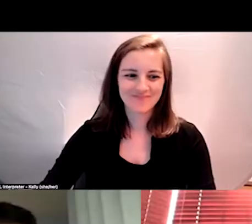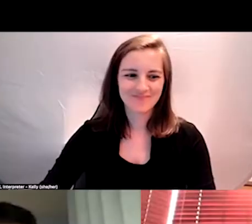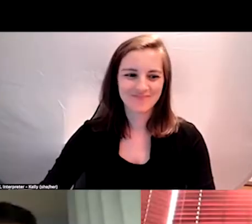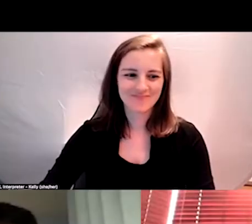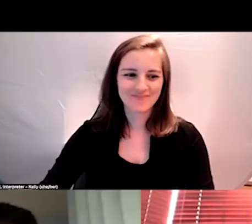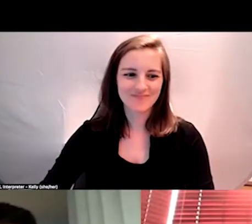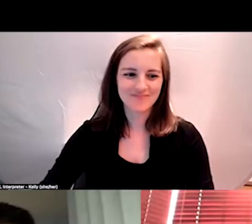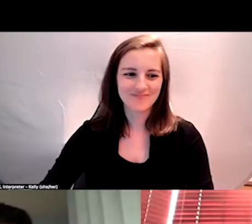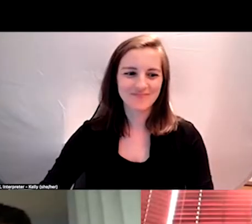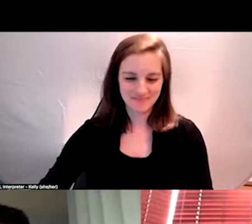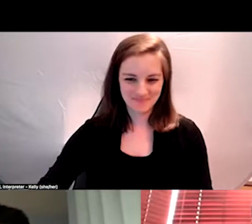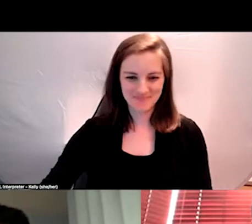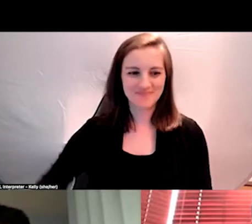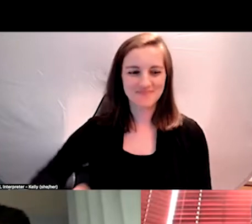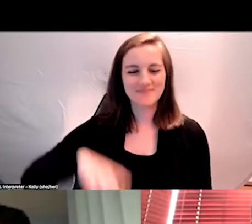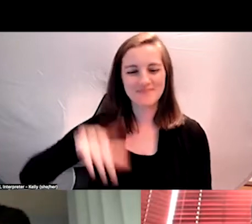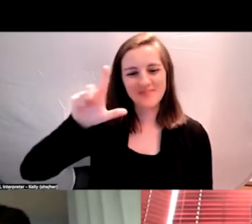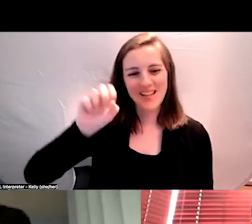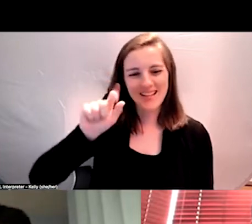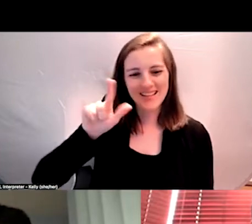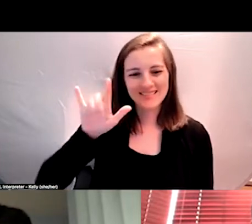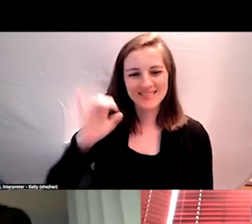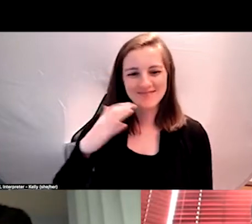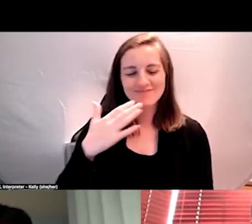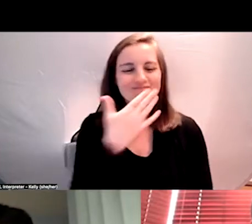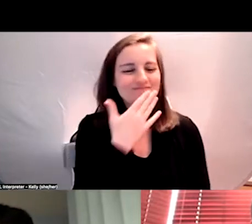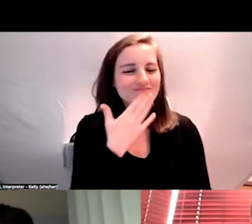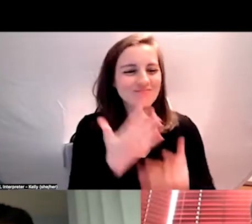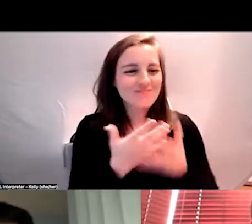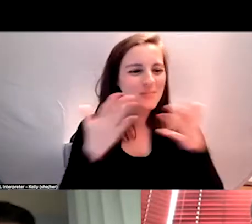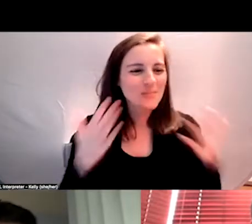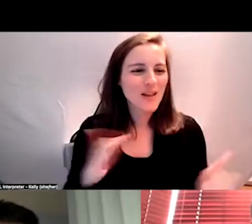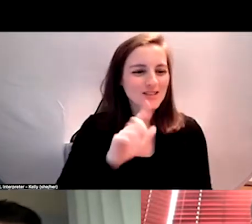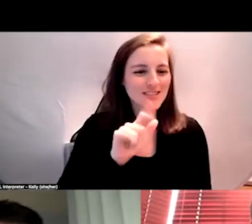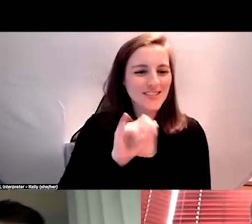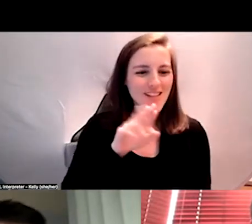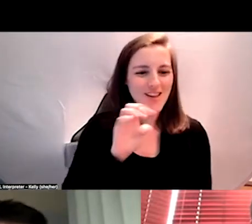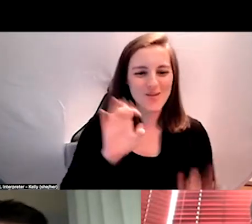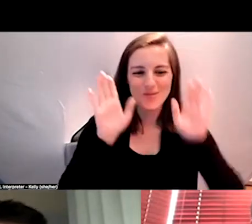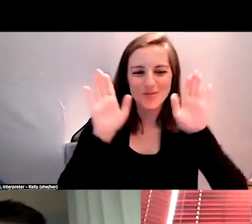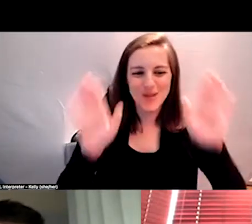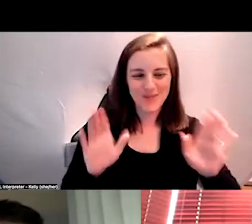This is Leslie. Sorry, I meant to say that before I started speaking.